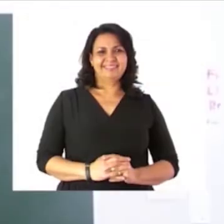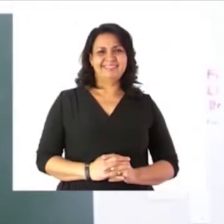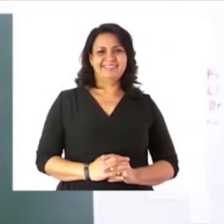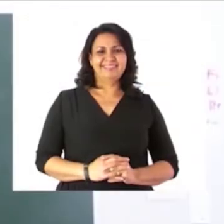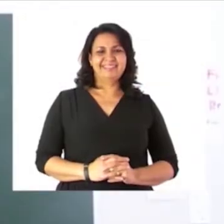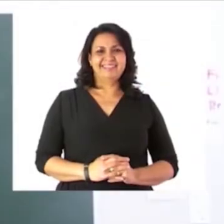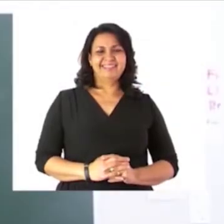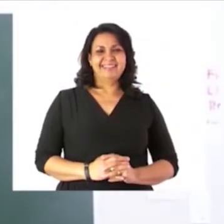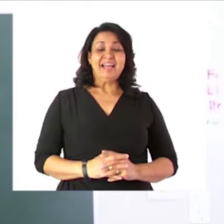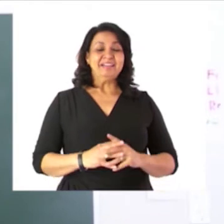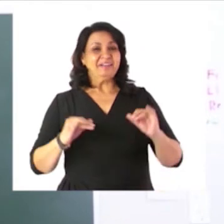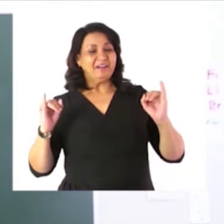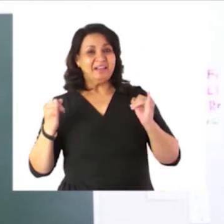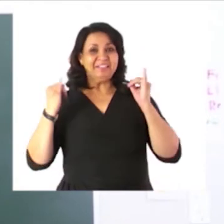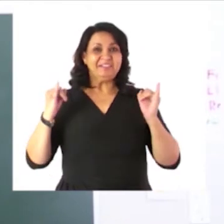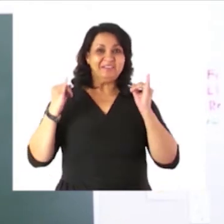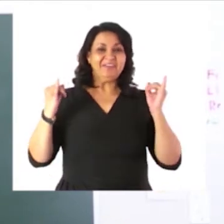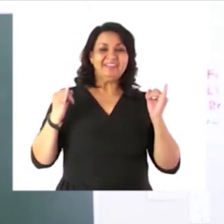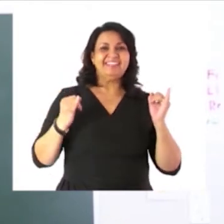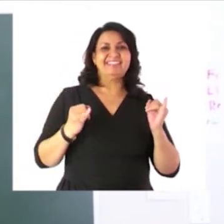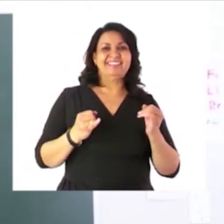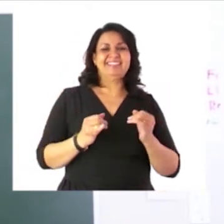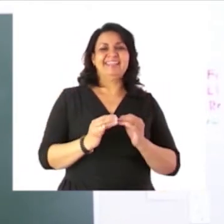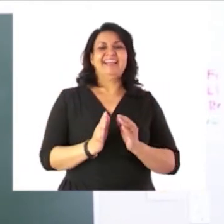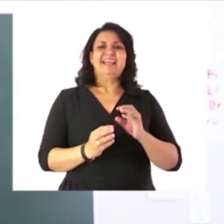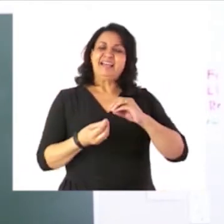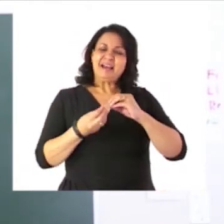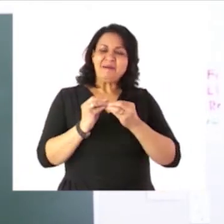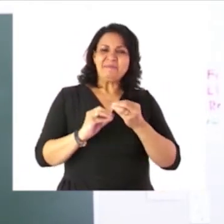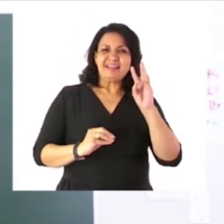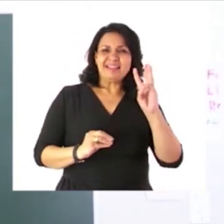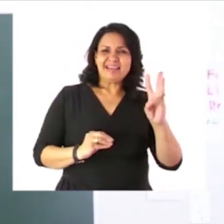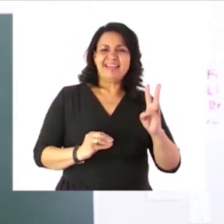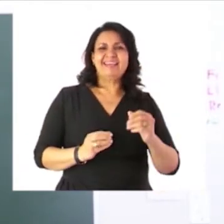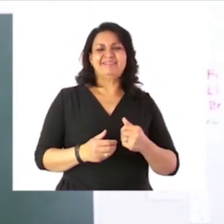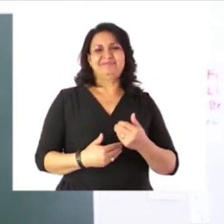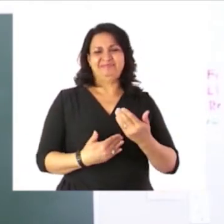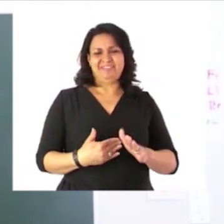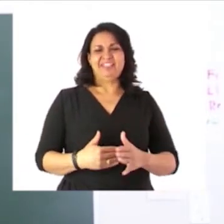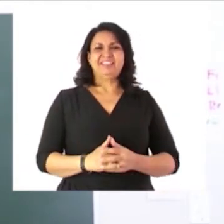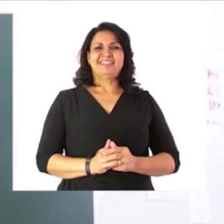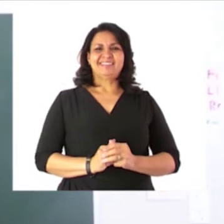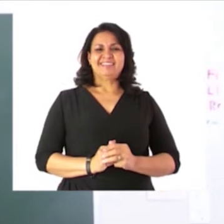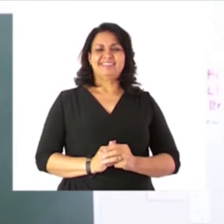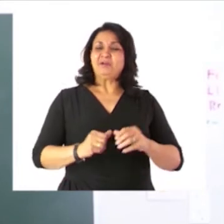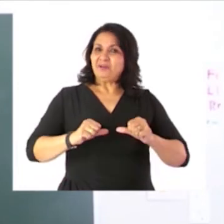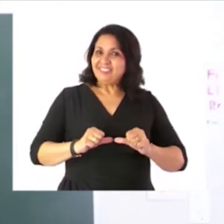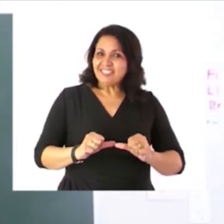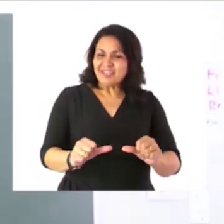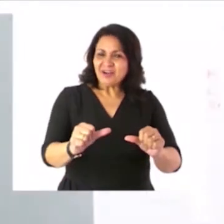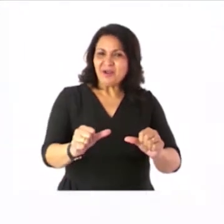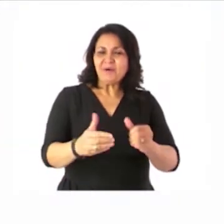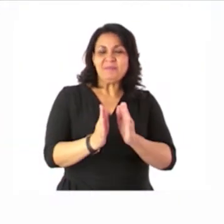I hope you have enjoyed exercising number 3 on the previous page. Now we move on to